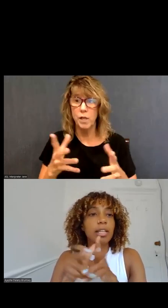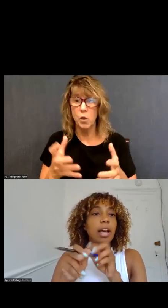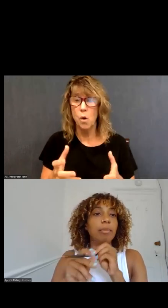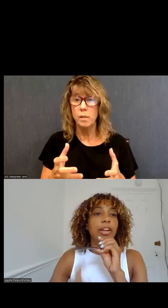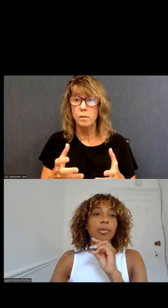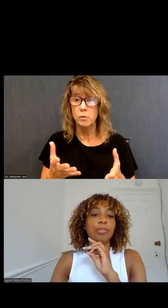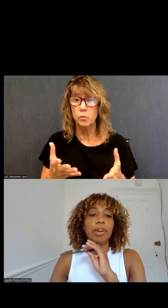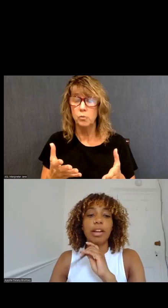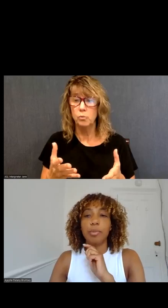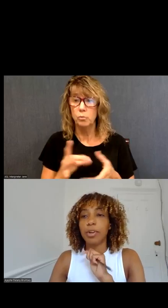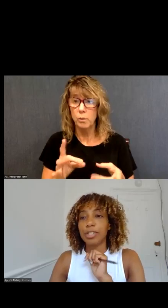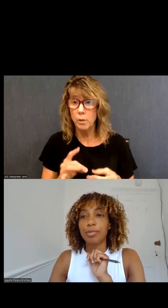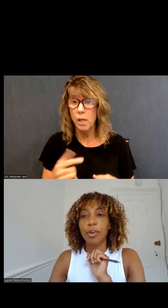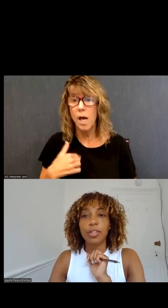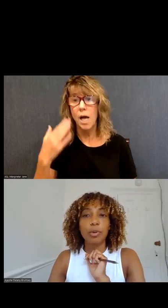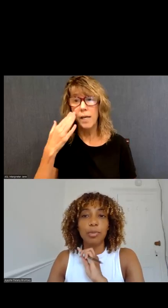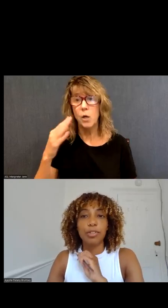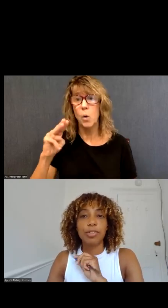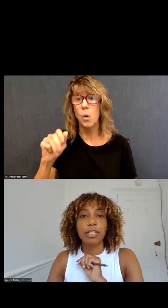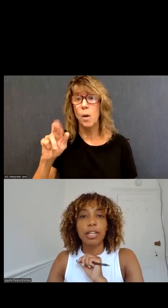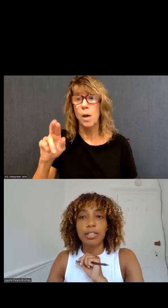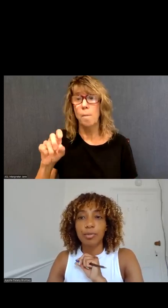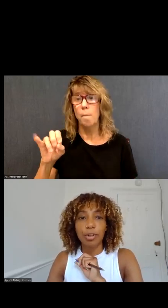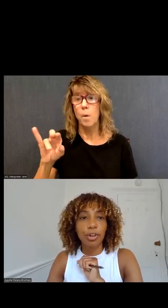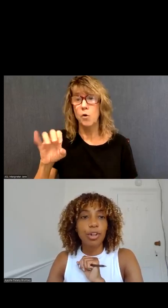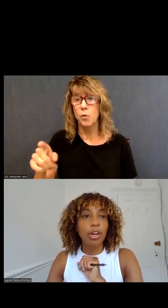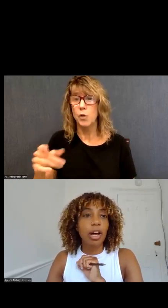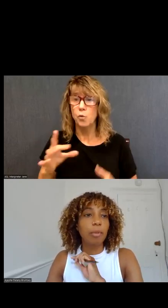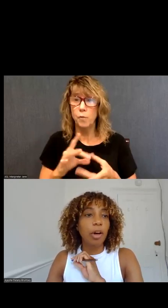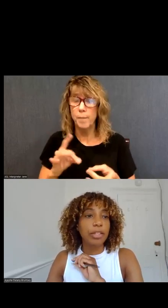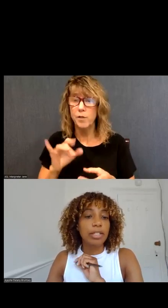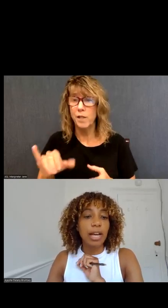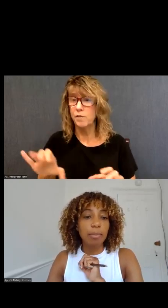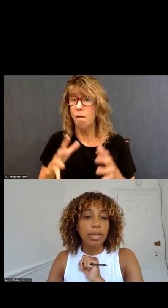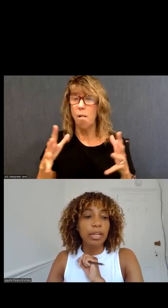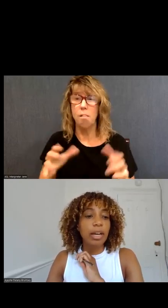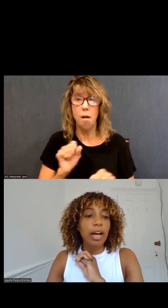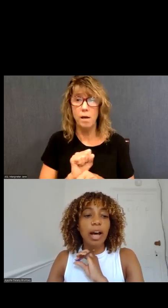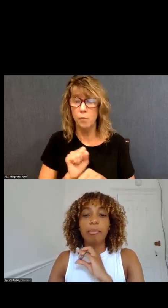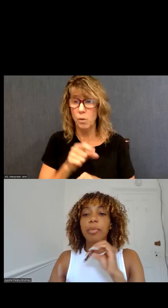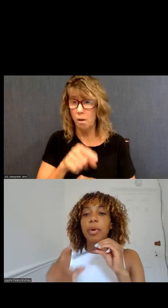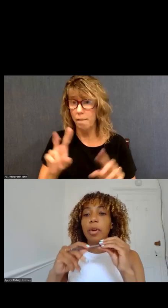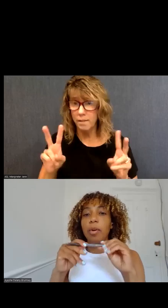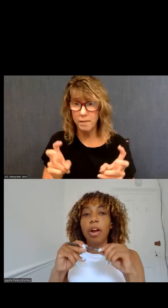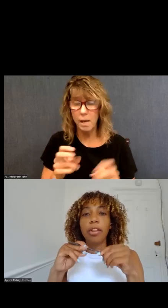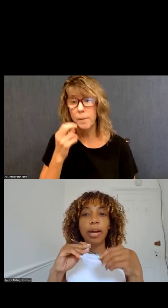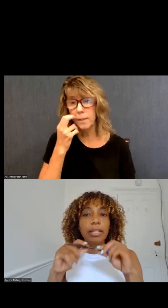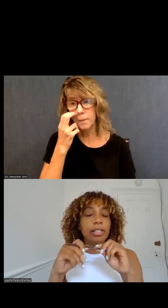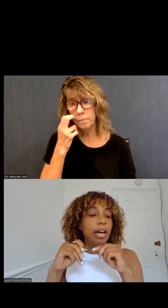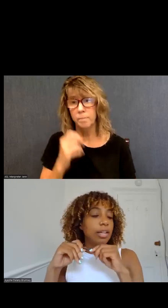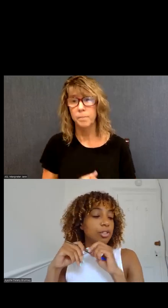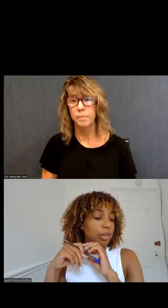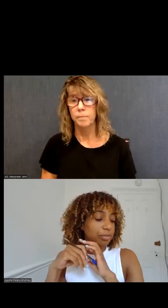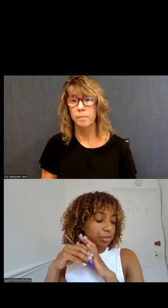raise. I know Margie, you've already spoken, but you've done tons of work on this topic. Or